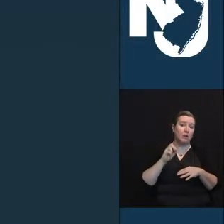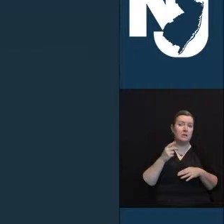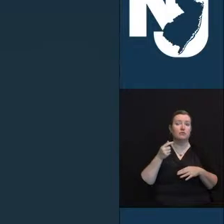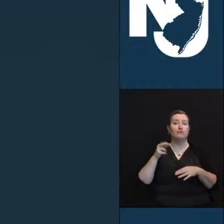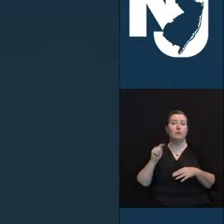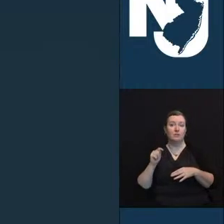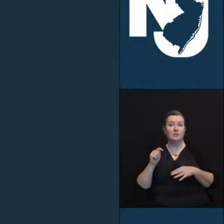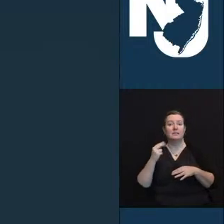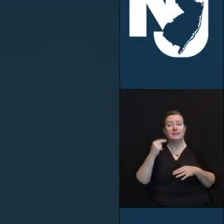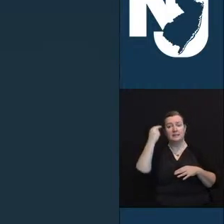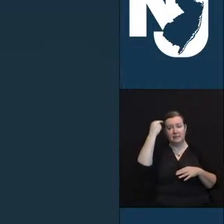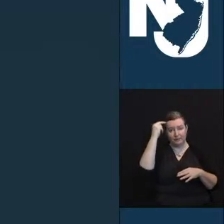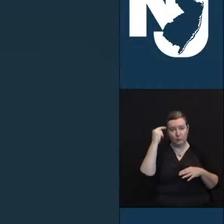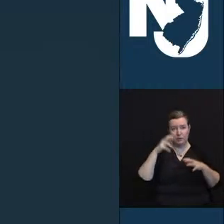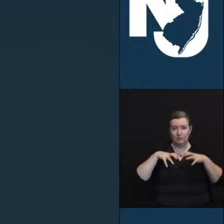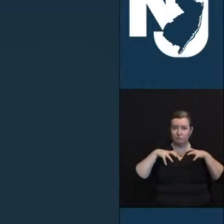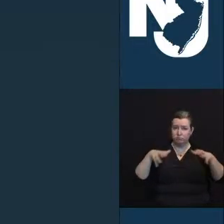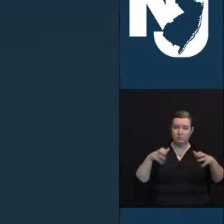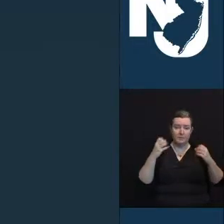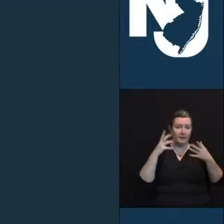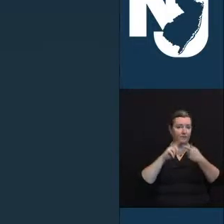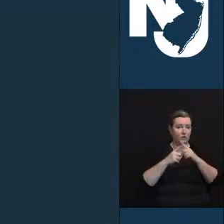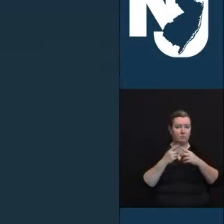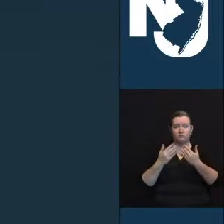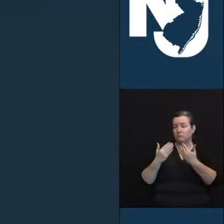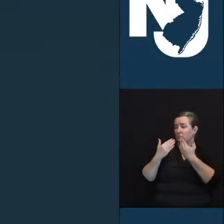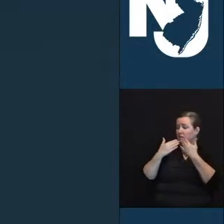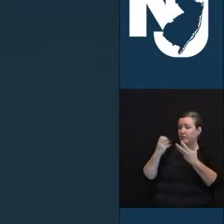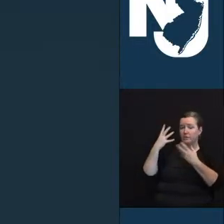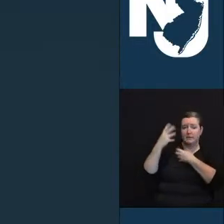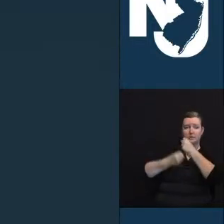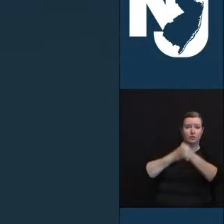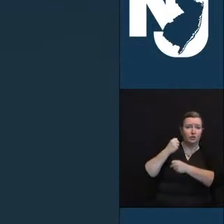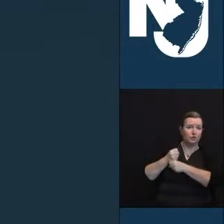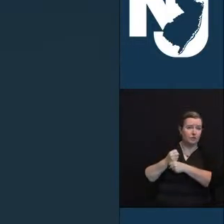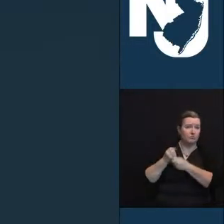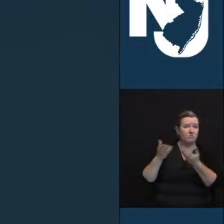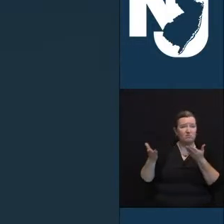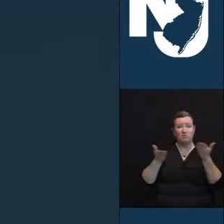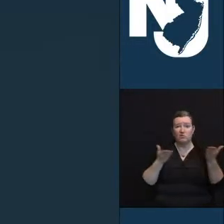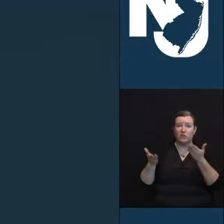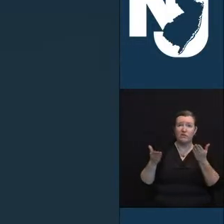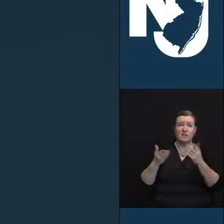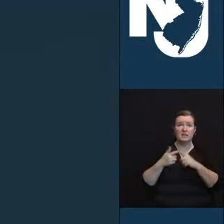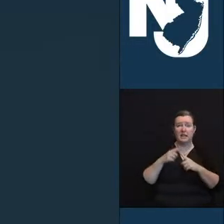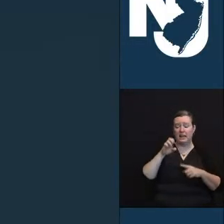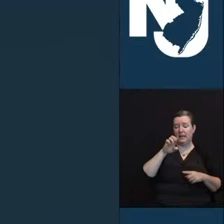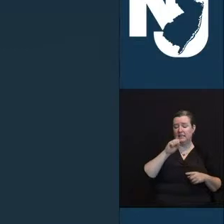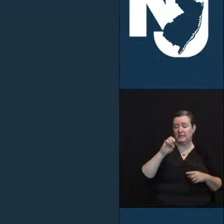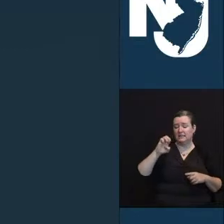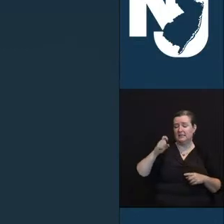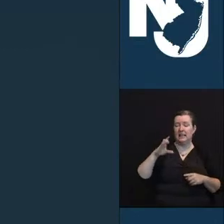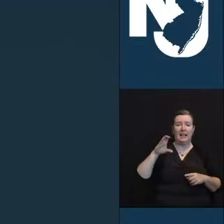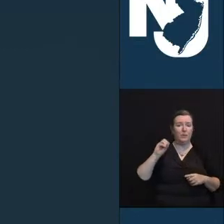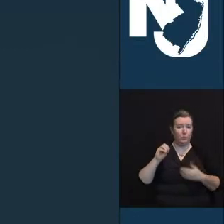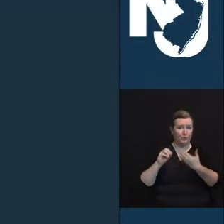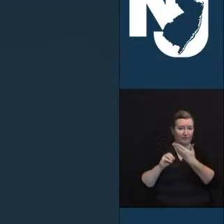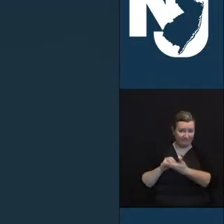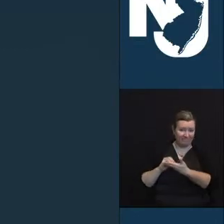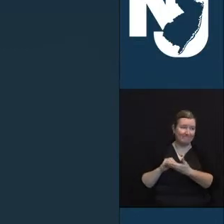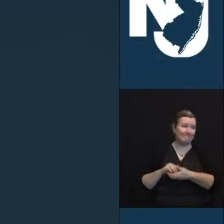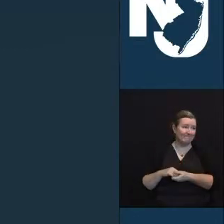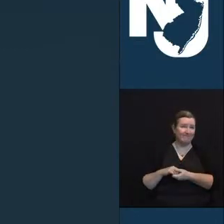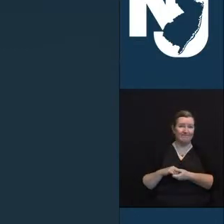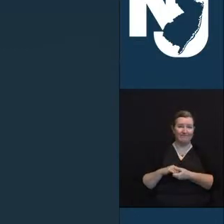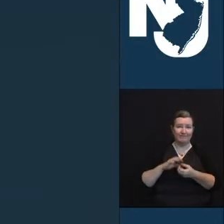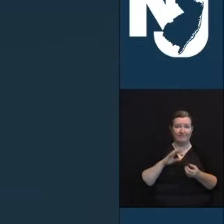So we thank you, Jean, for your years of service to Essex County, and may God bless and watch over you, your sister Rose,